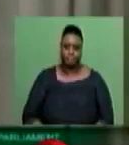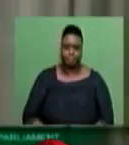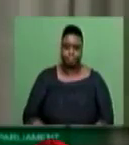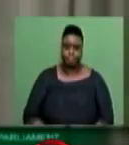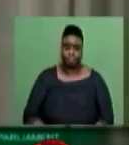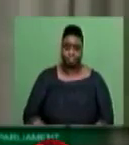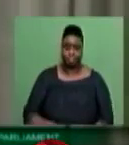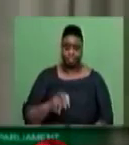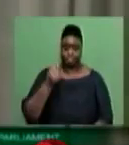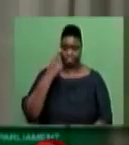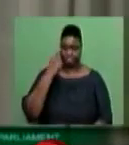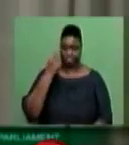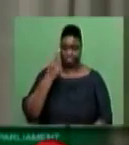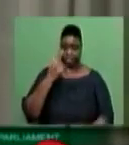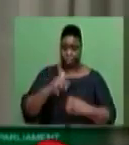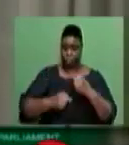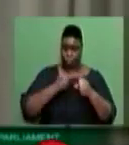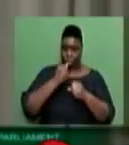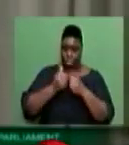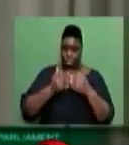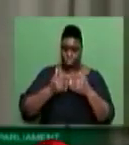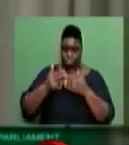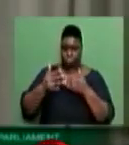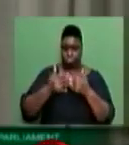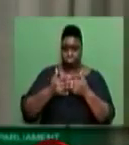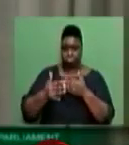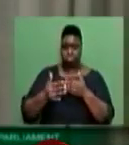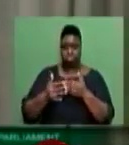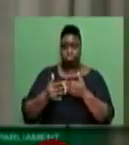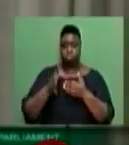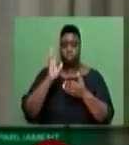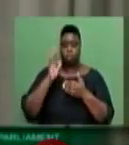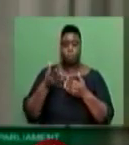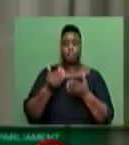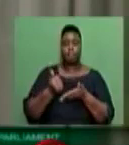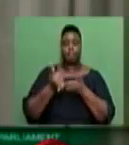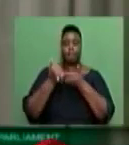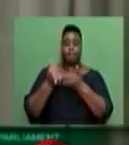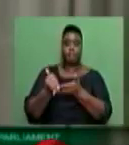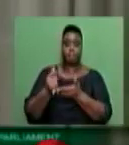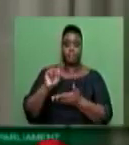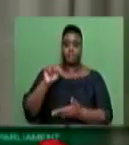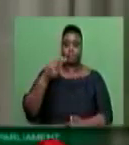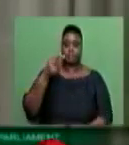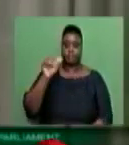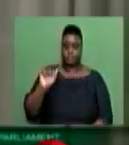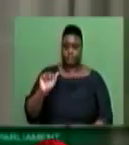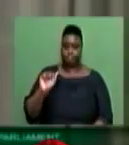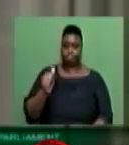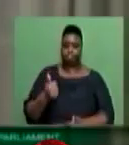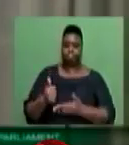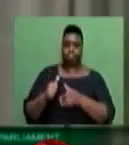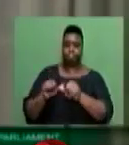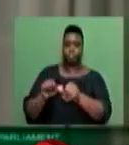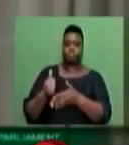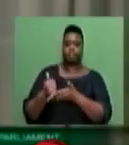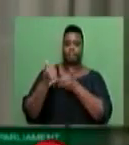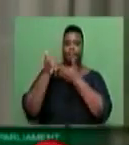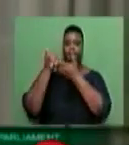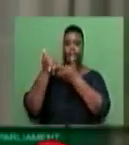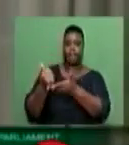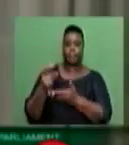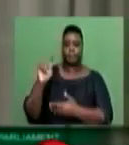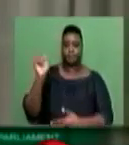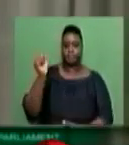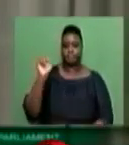will continue to work assiduously with the Tobago House of Assembly to institute an enhanced suite of economic and